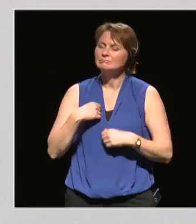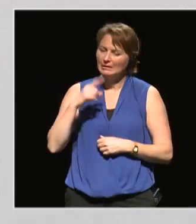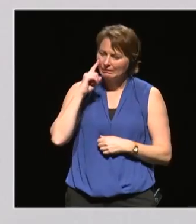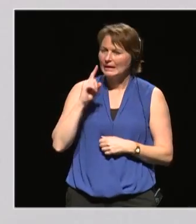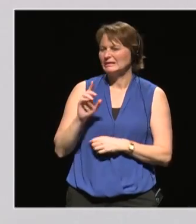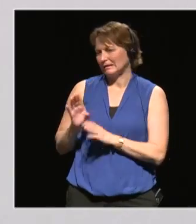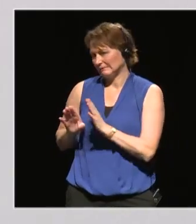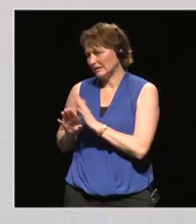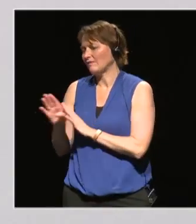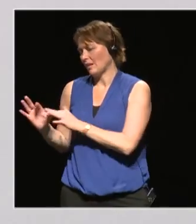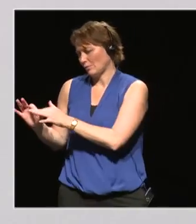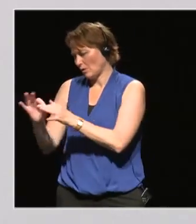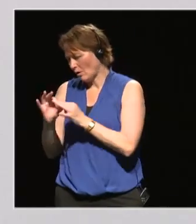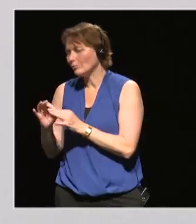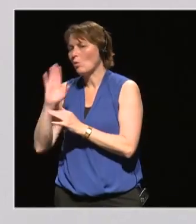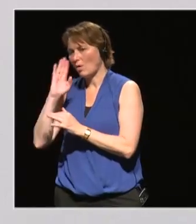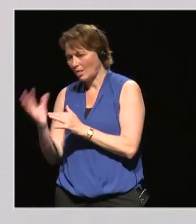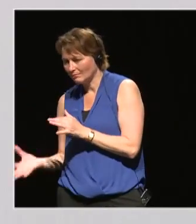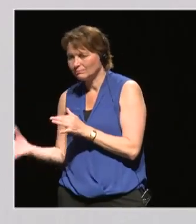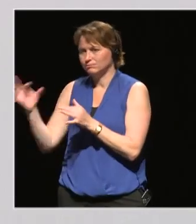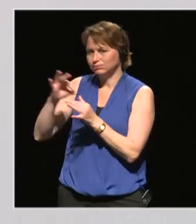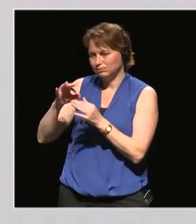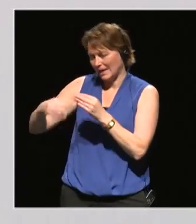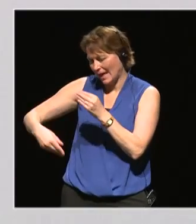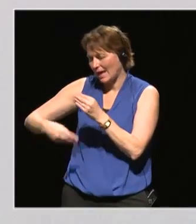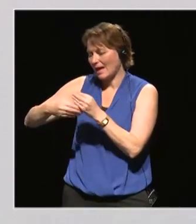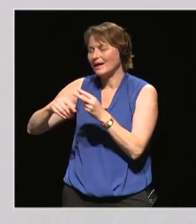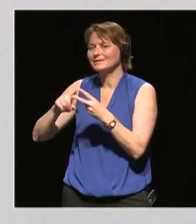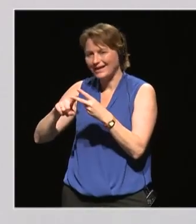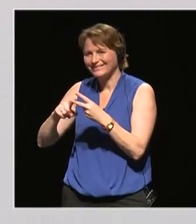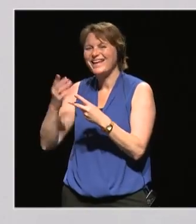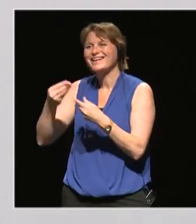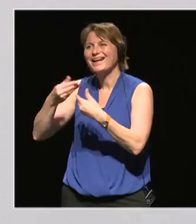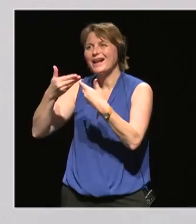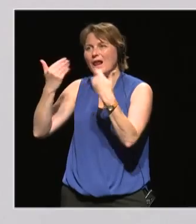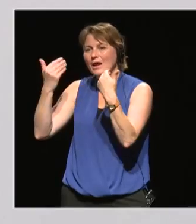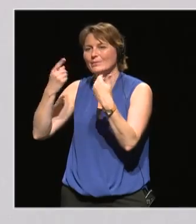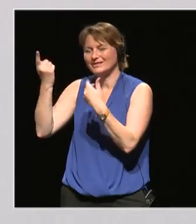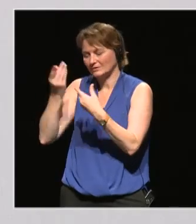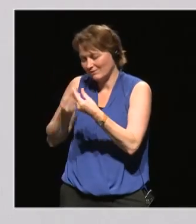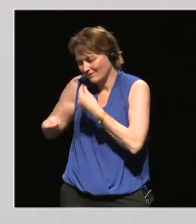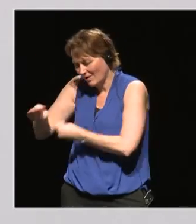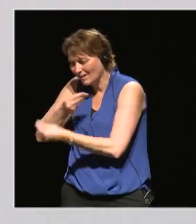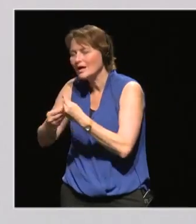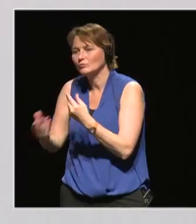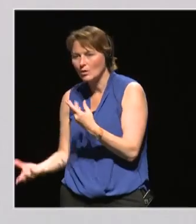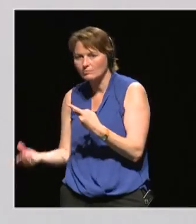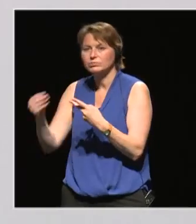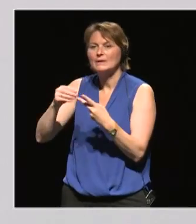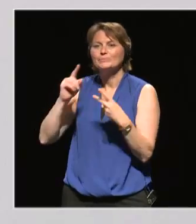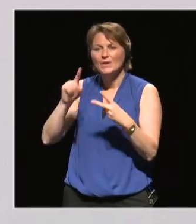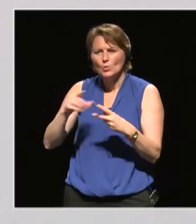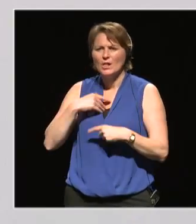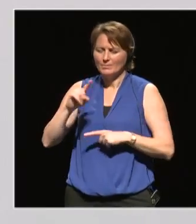cooperation comes in, climate finance comes in, and that is where we have to prepare our act and be much more specific about